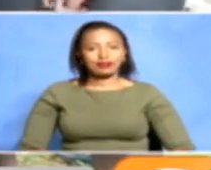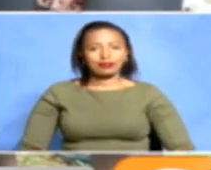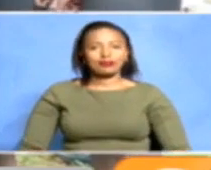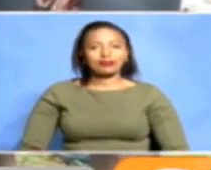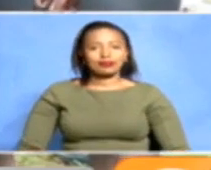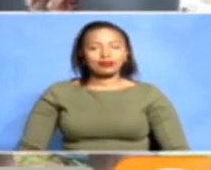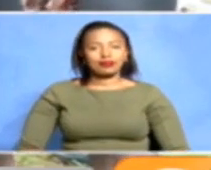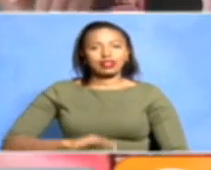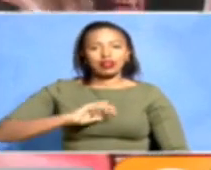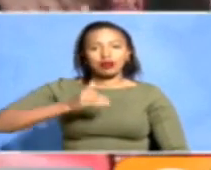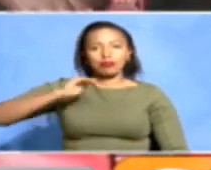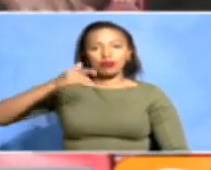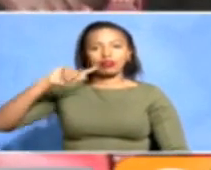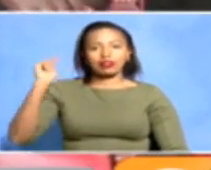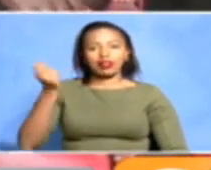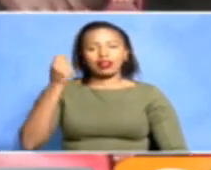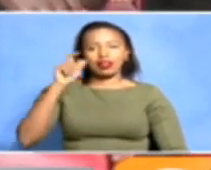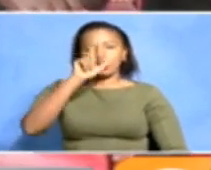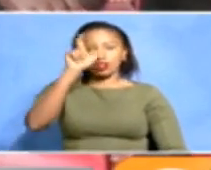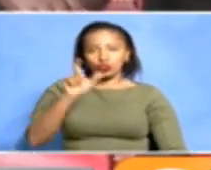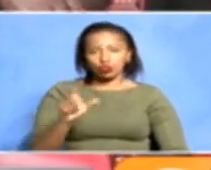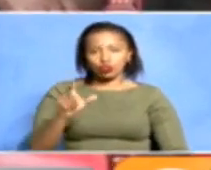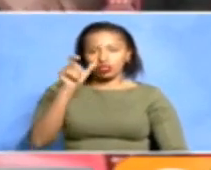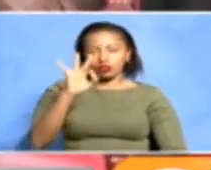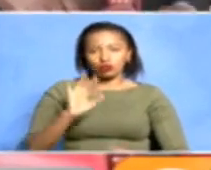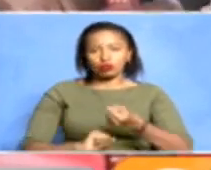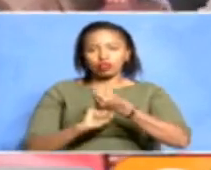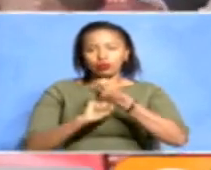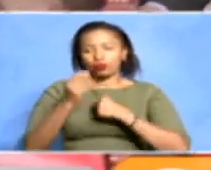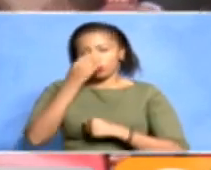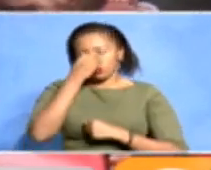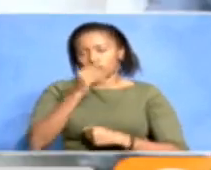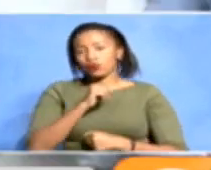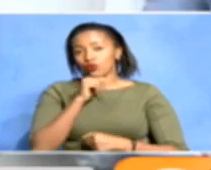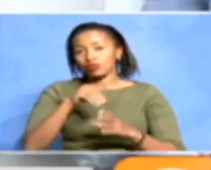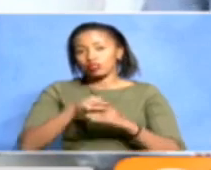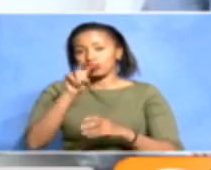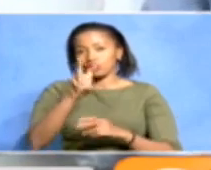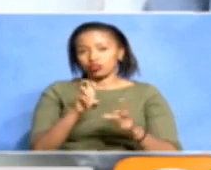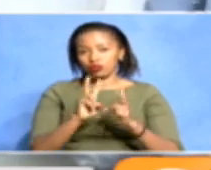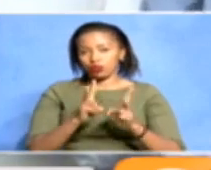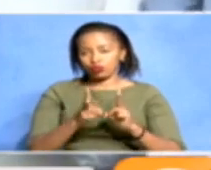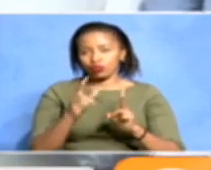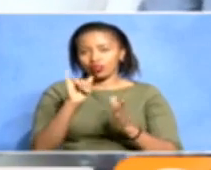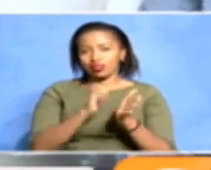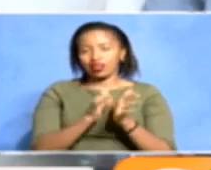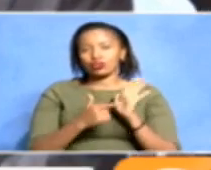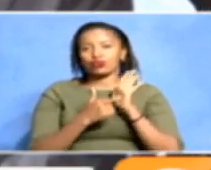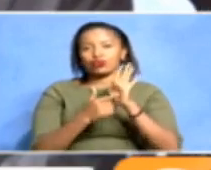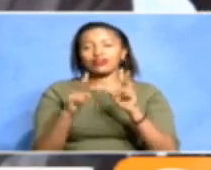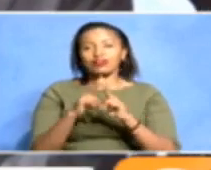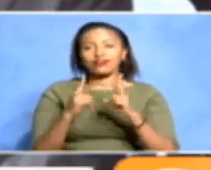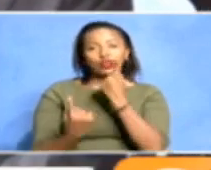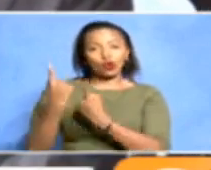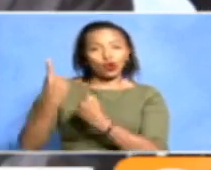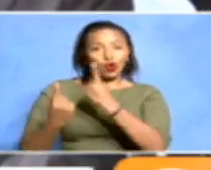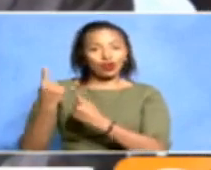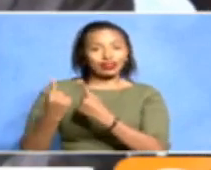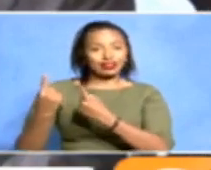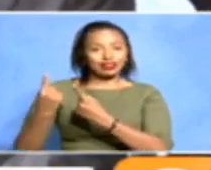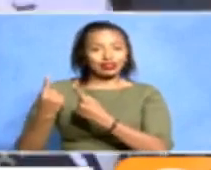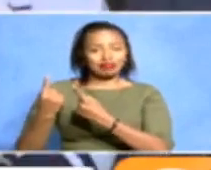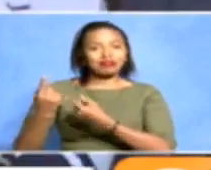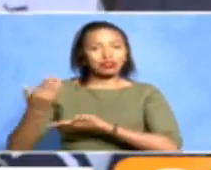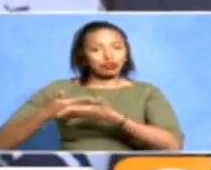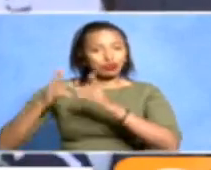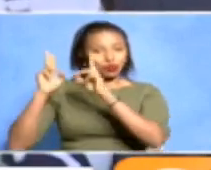In Mount Kenya region, whether to support Ruto or not in 2022 appears to be a hot debate. Some Jubilee